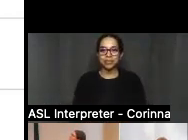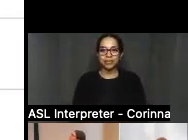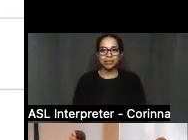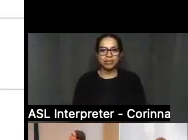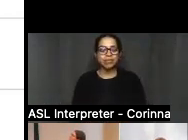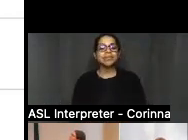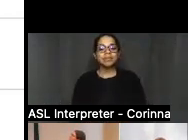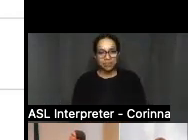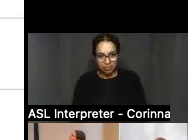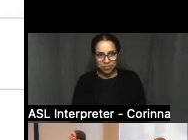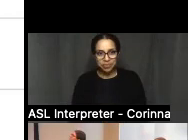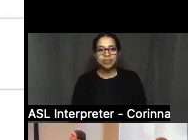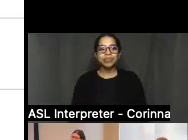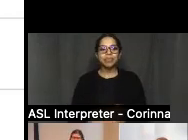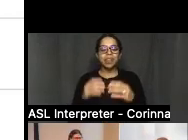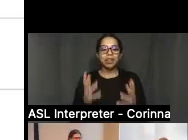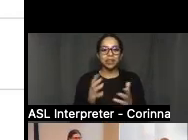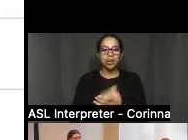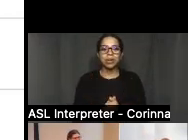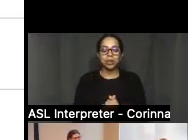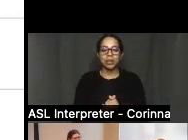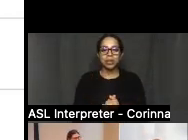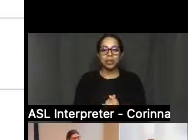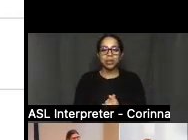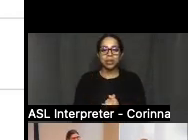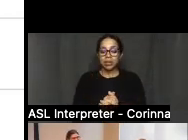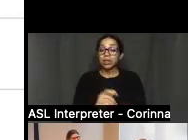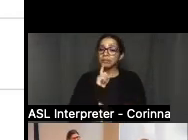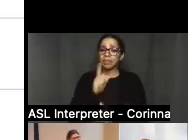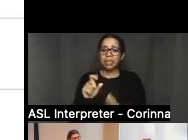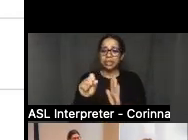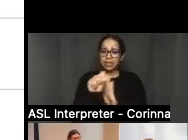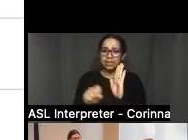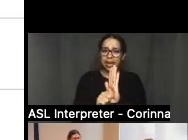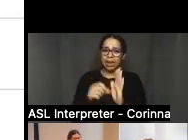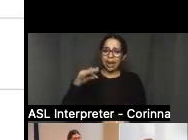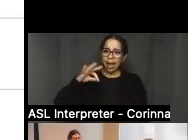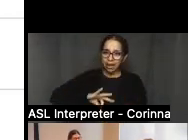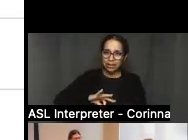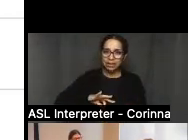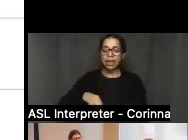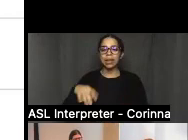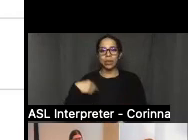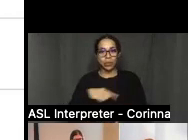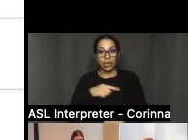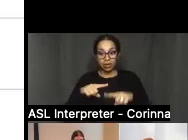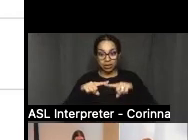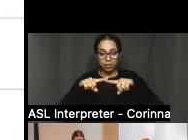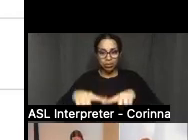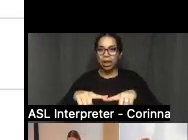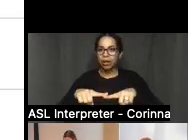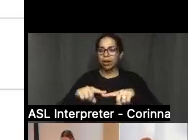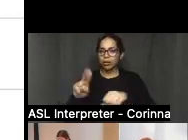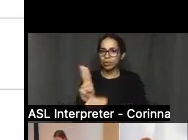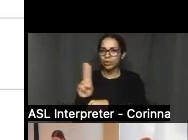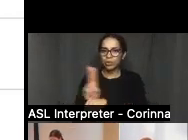The CHAZ is, it's a state asset. It's a resource that we all use and depend on. And again, we're just so grateful for